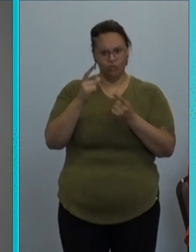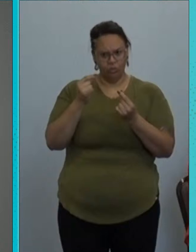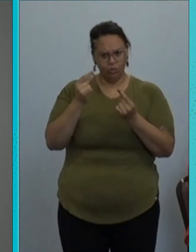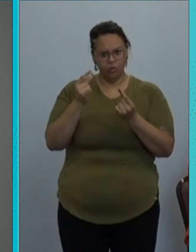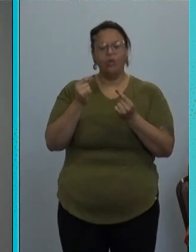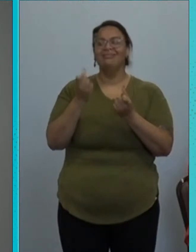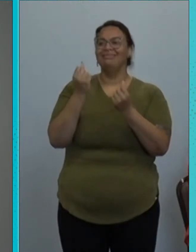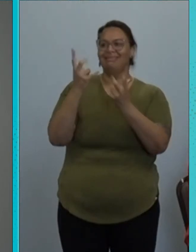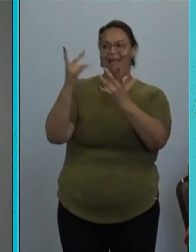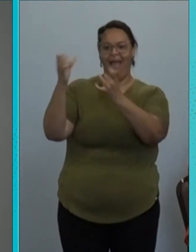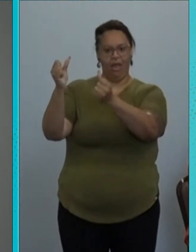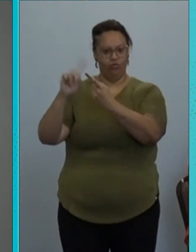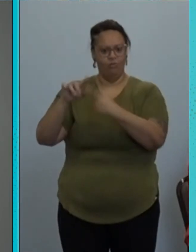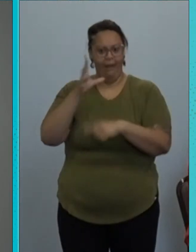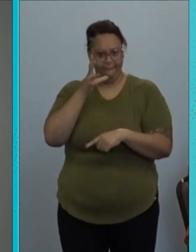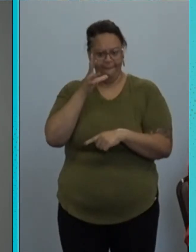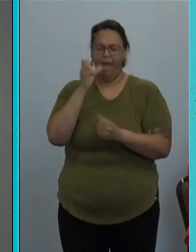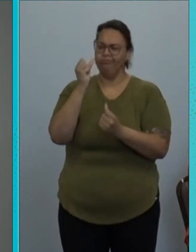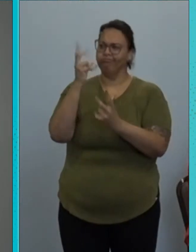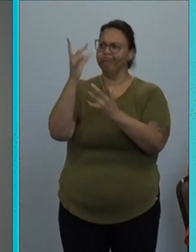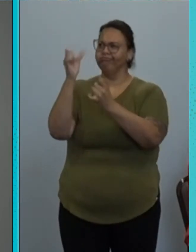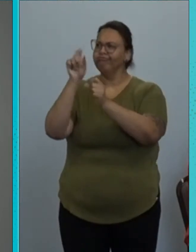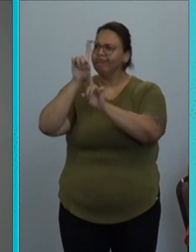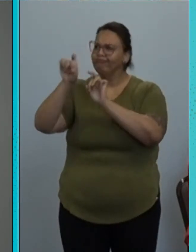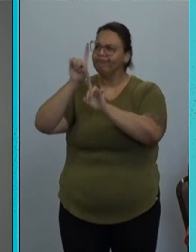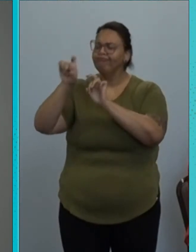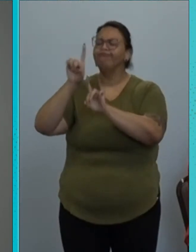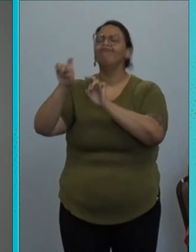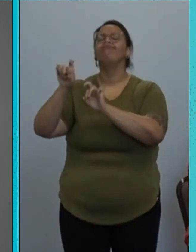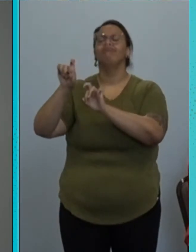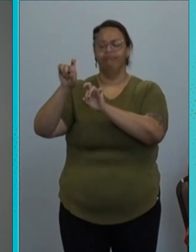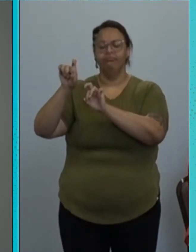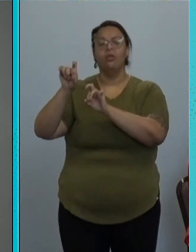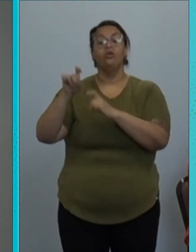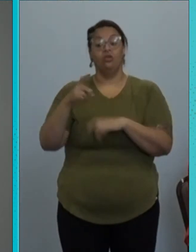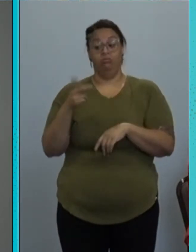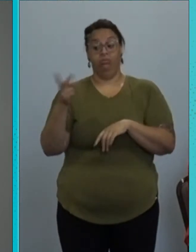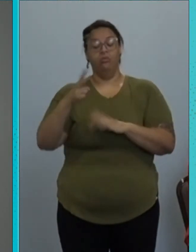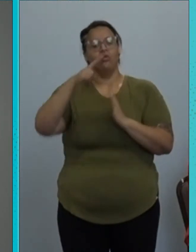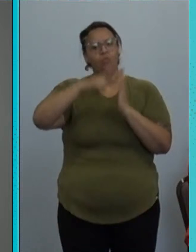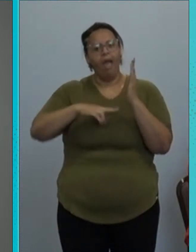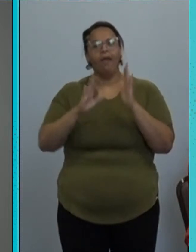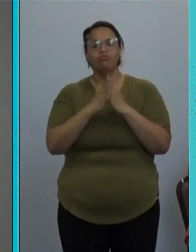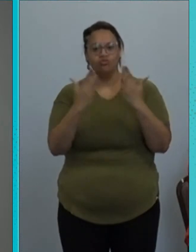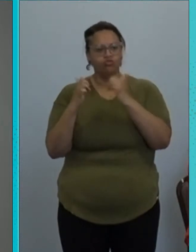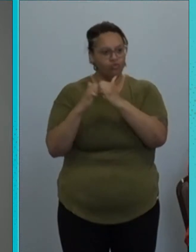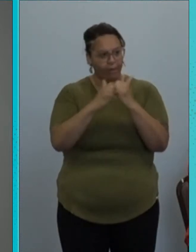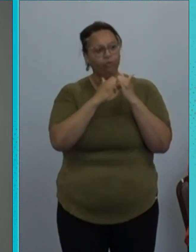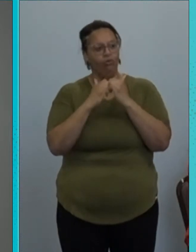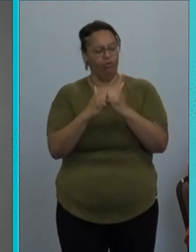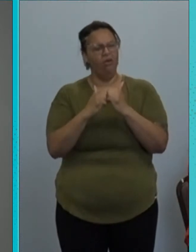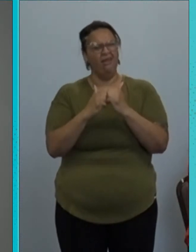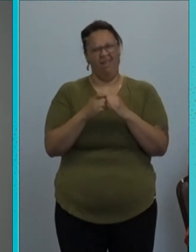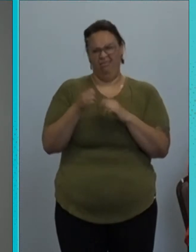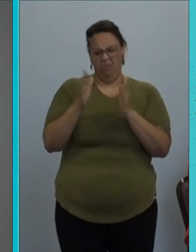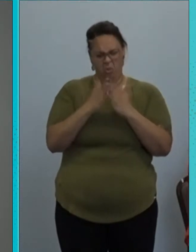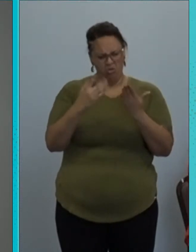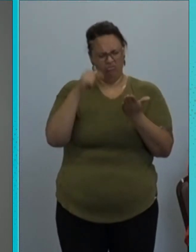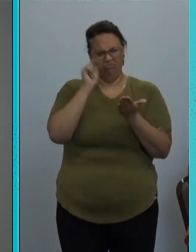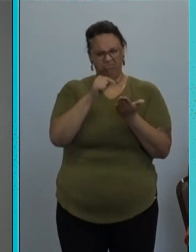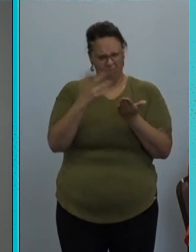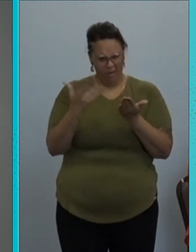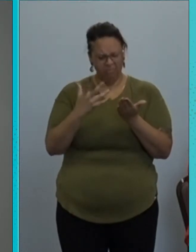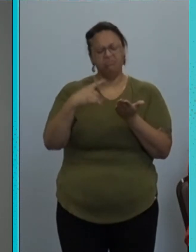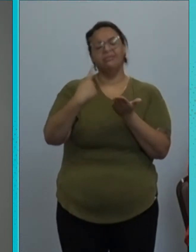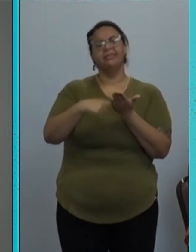the questions to his mom. And they read a book that talked about